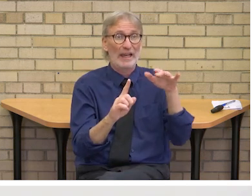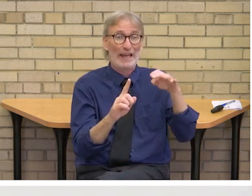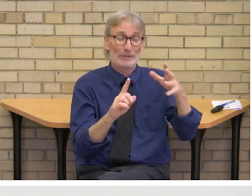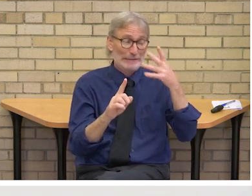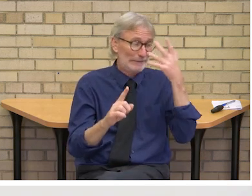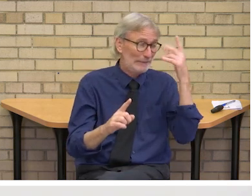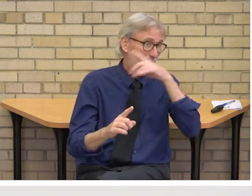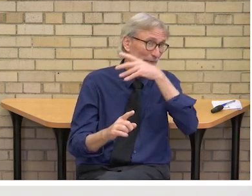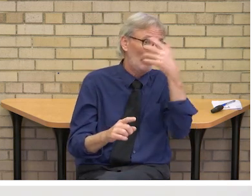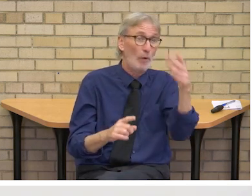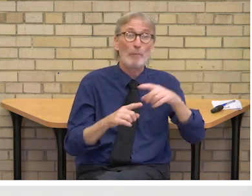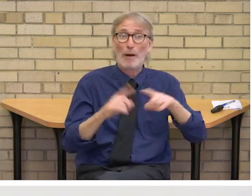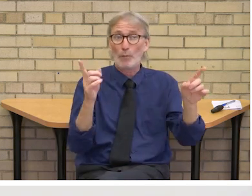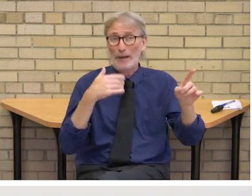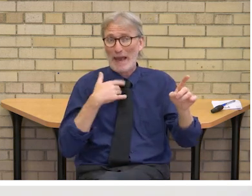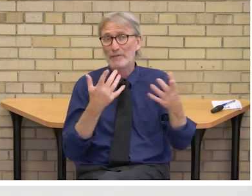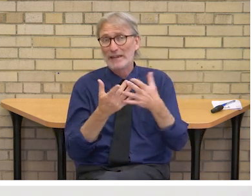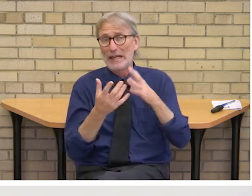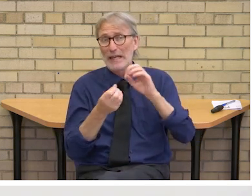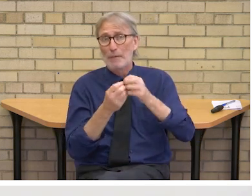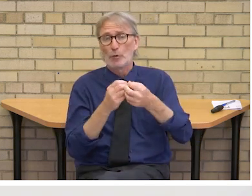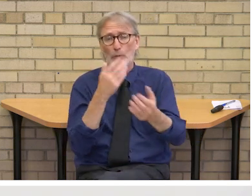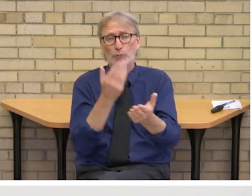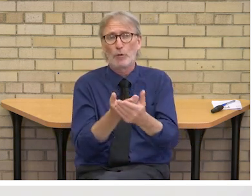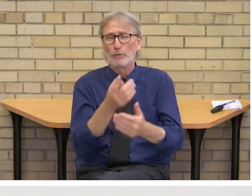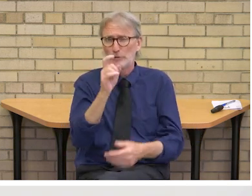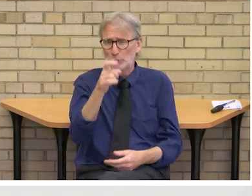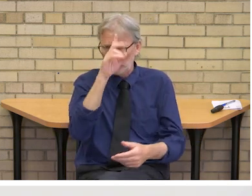unknown, but we do have the data which shows that it should work out.